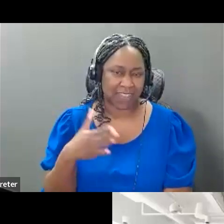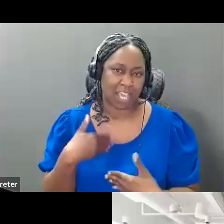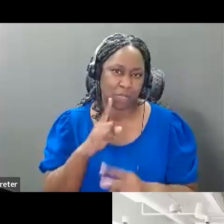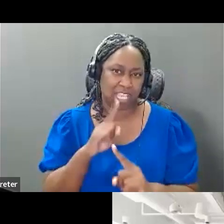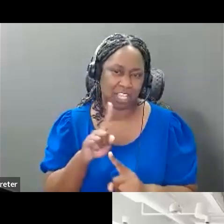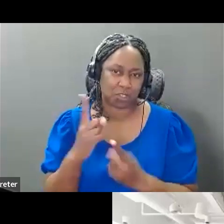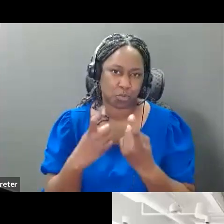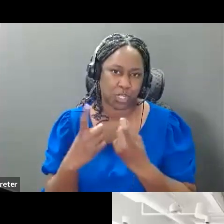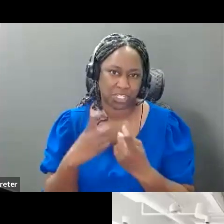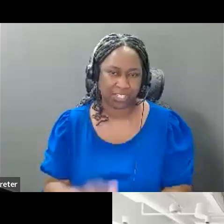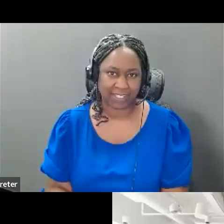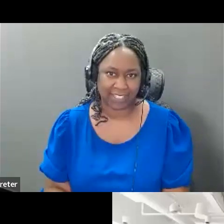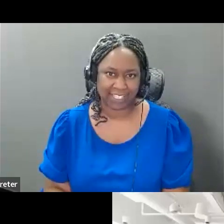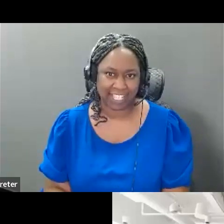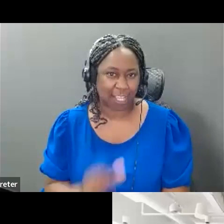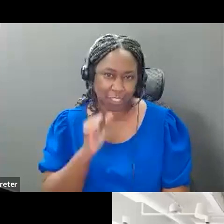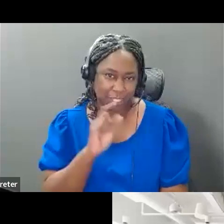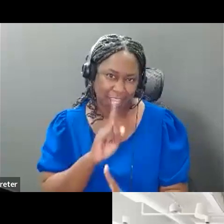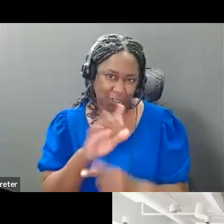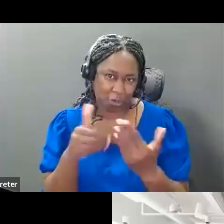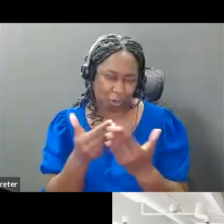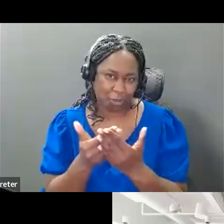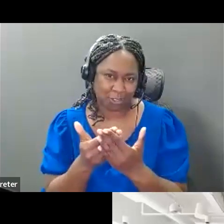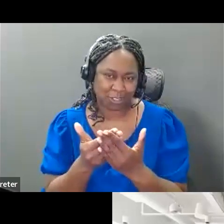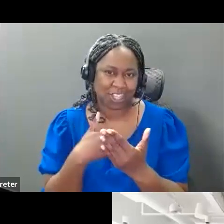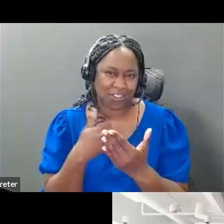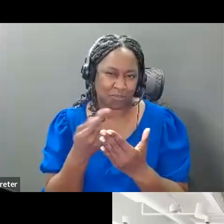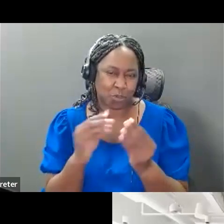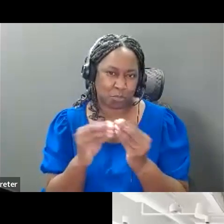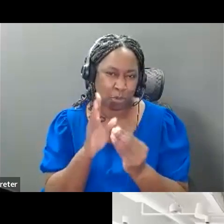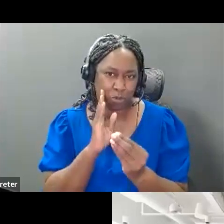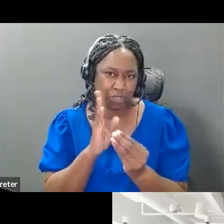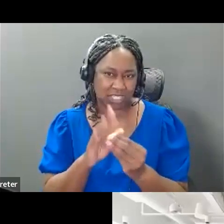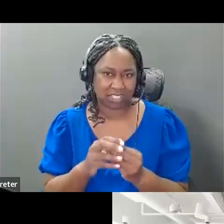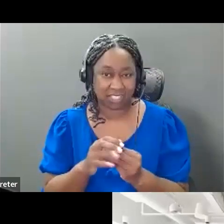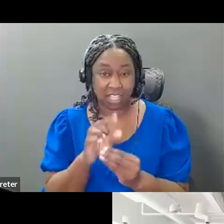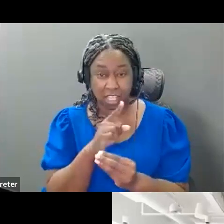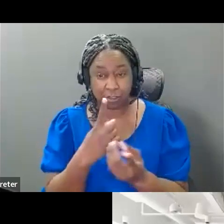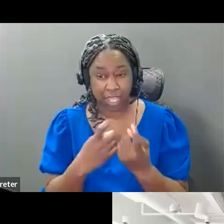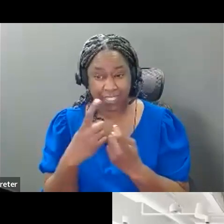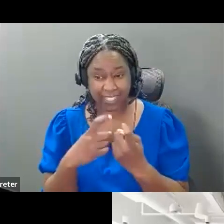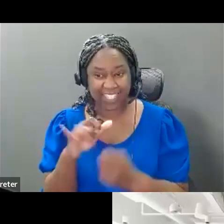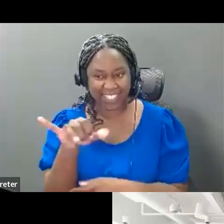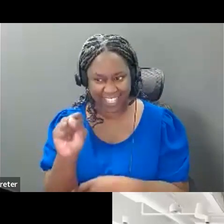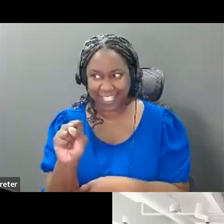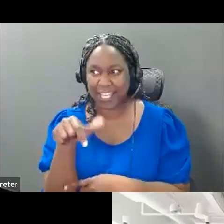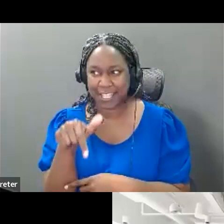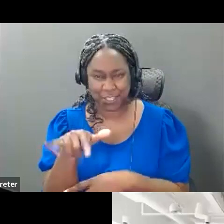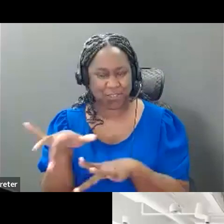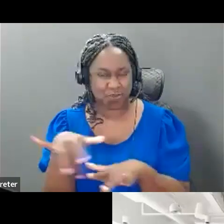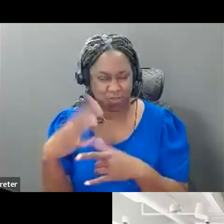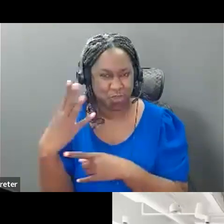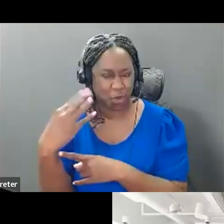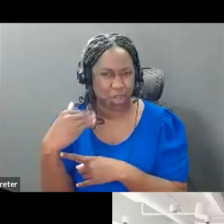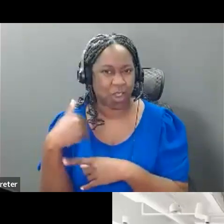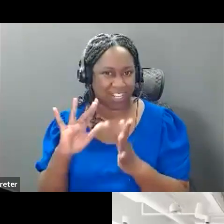any more questions you might have. And I know we didn't get to all of them, so chances are there's a few more. And for those folks who are asking, yes, this is being recorded. It will be